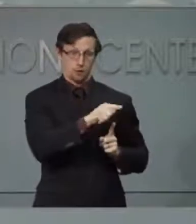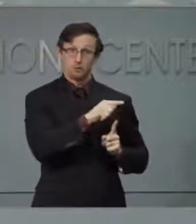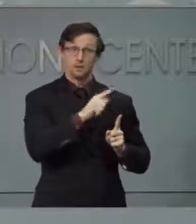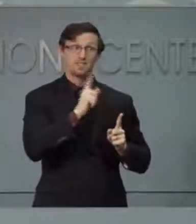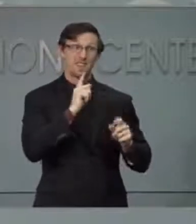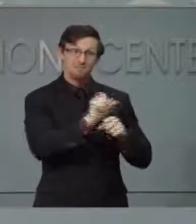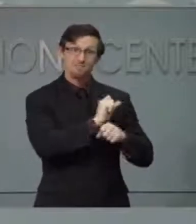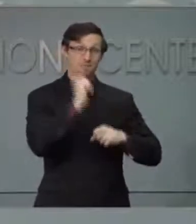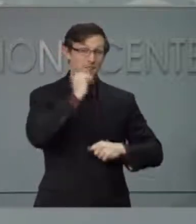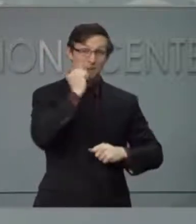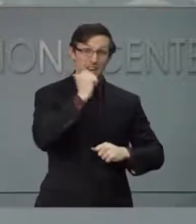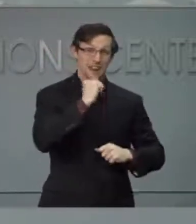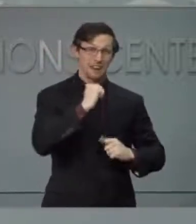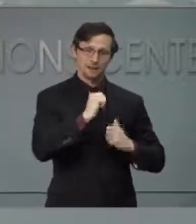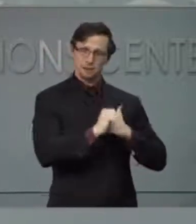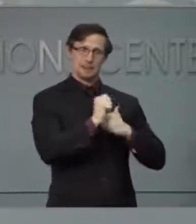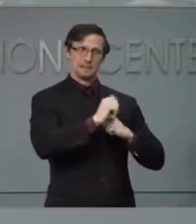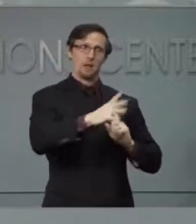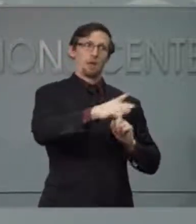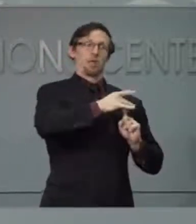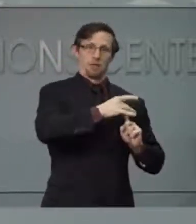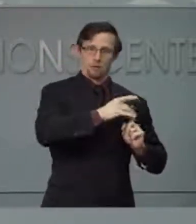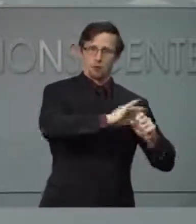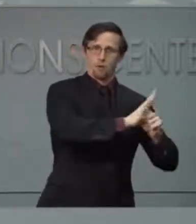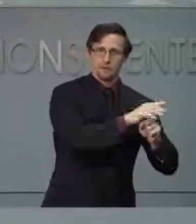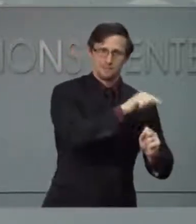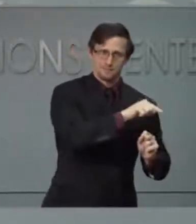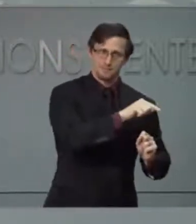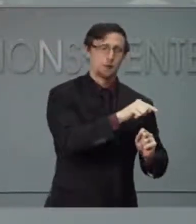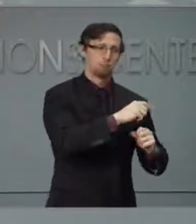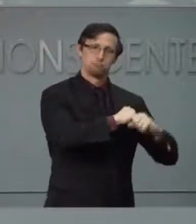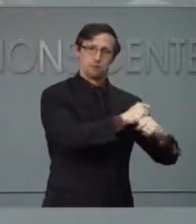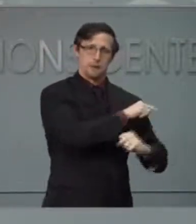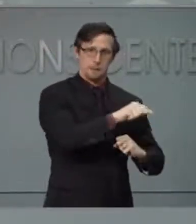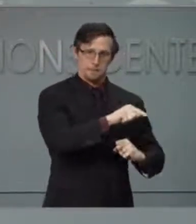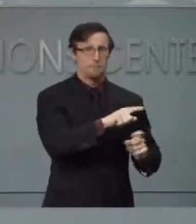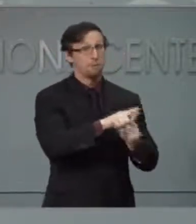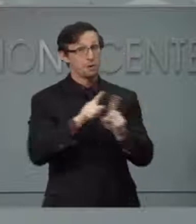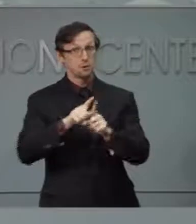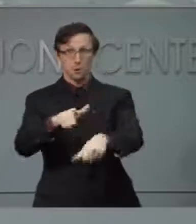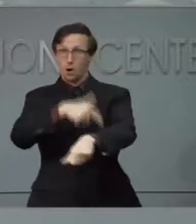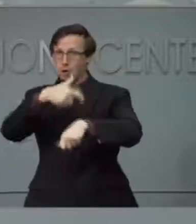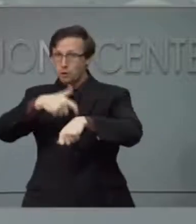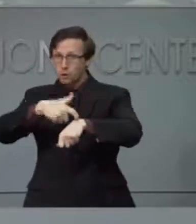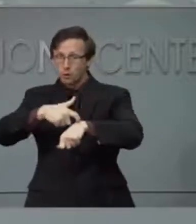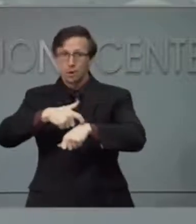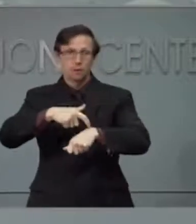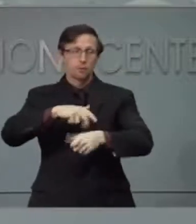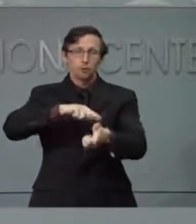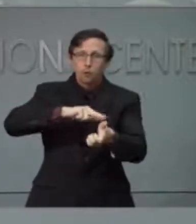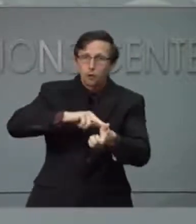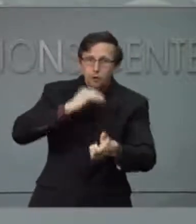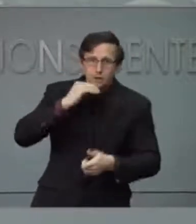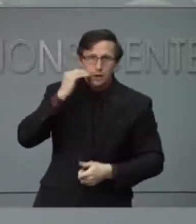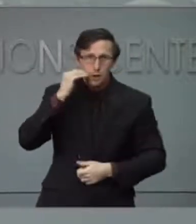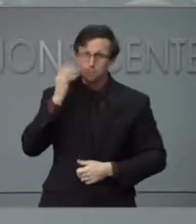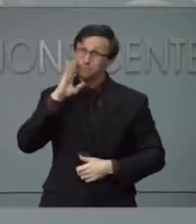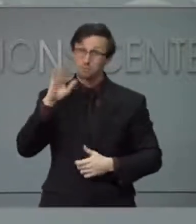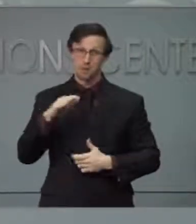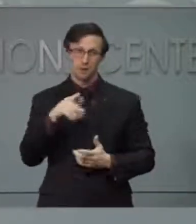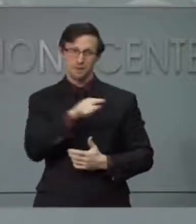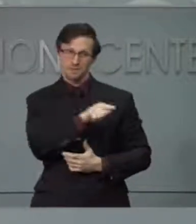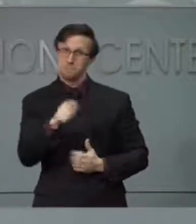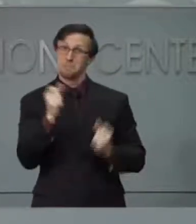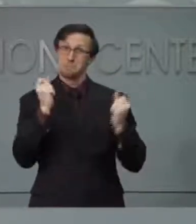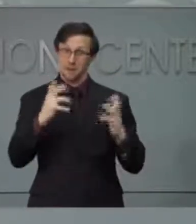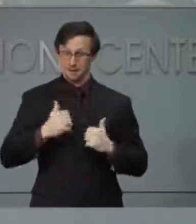being exposed to COVID, as well as in our long-term care settings. As you know, that has been a place where we have some of our most medically frail folks,